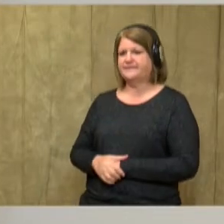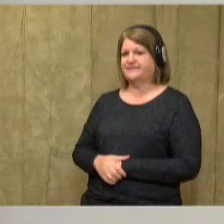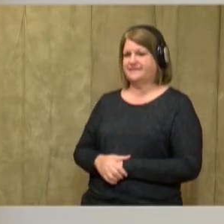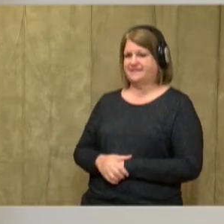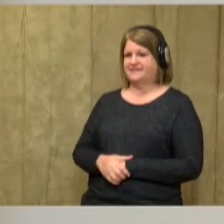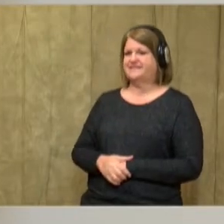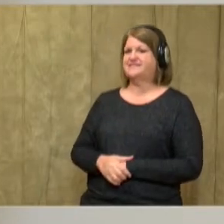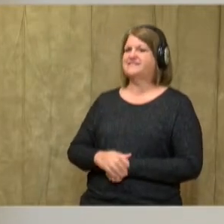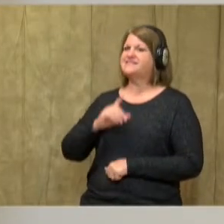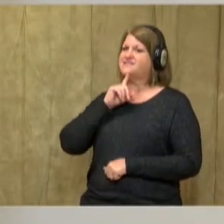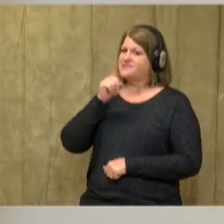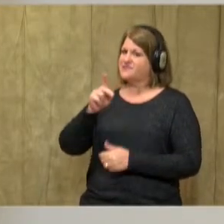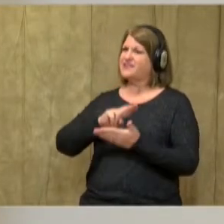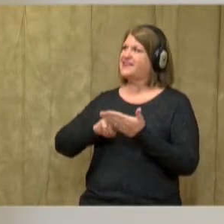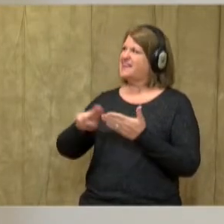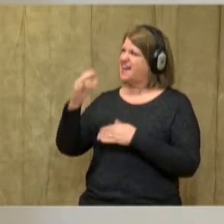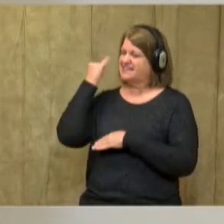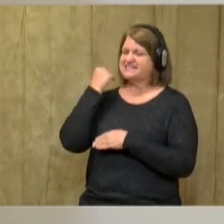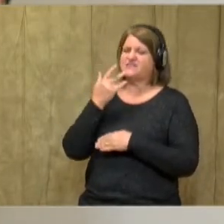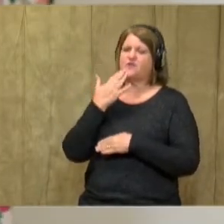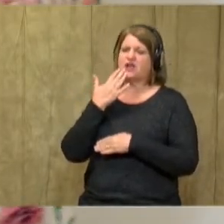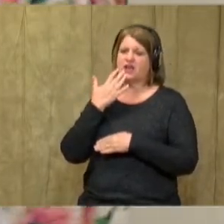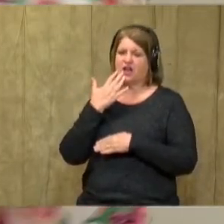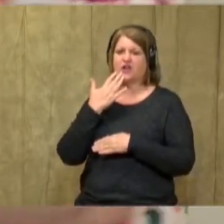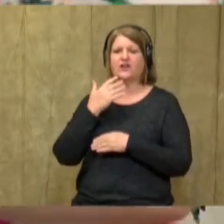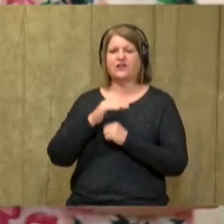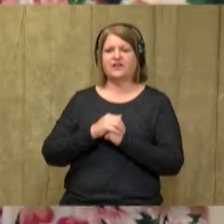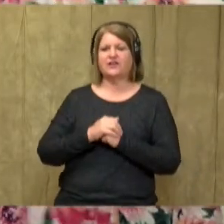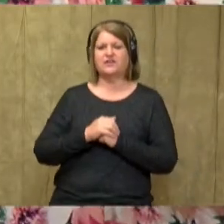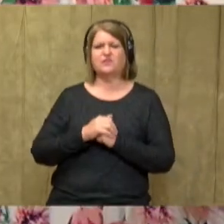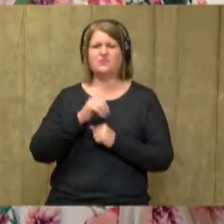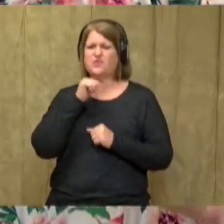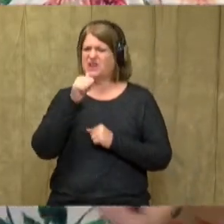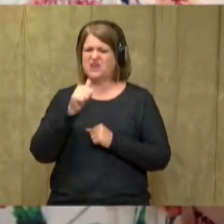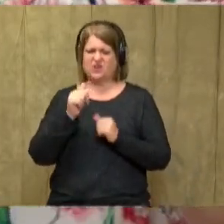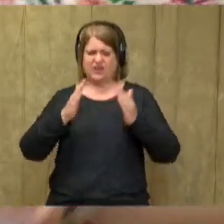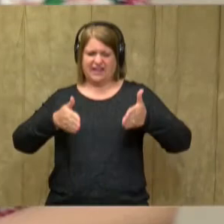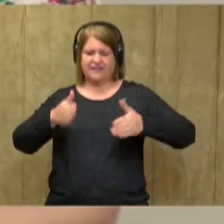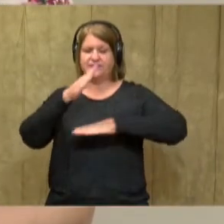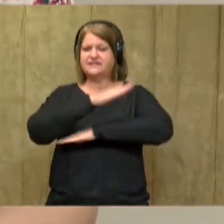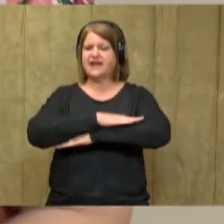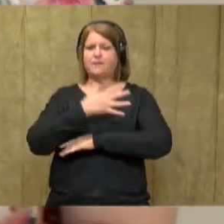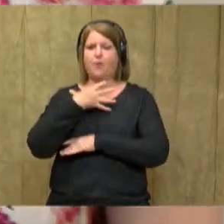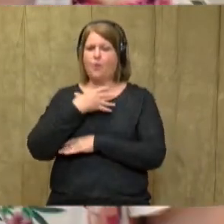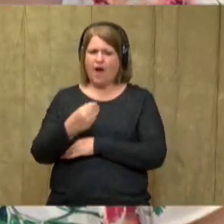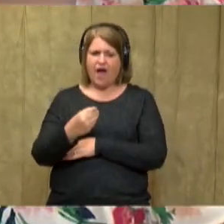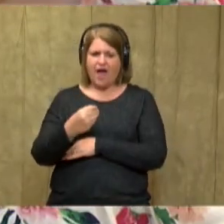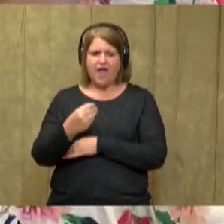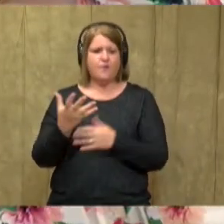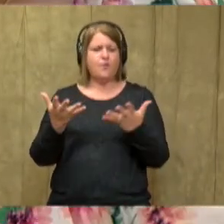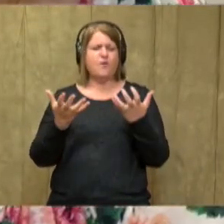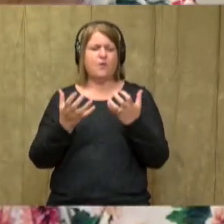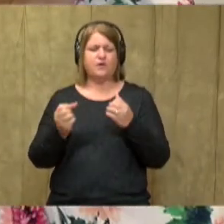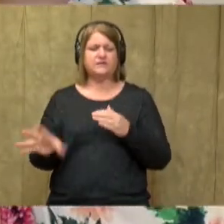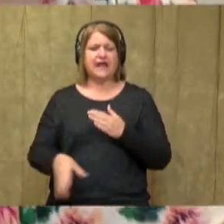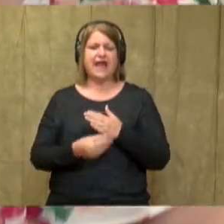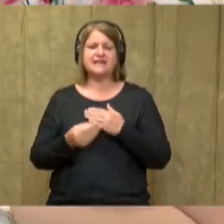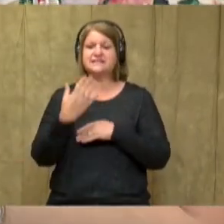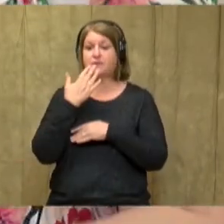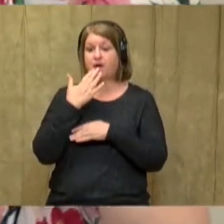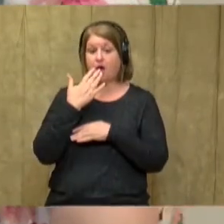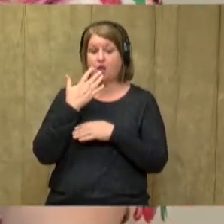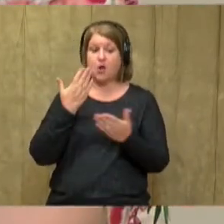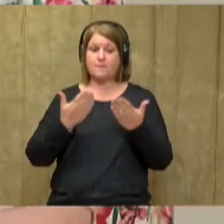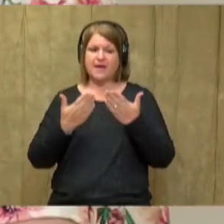Oh, this will be really nice if we color it all in. We don't want to leave our table white. We want to color it in. So maybe I'll do